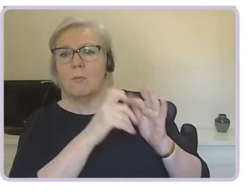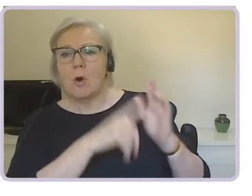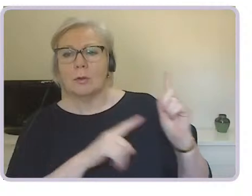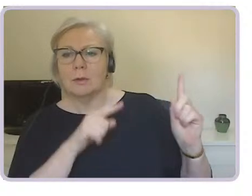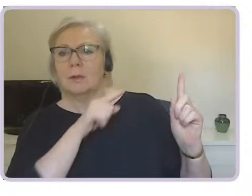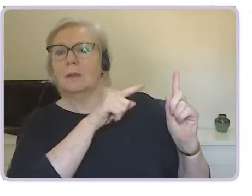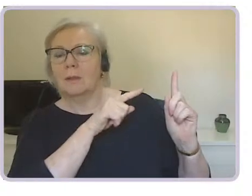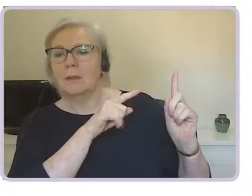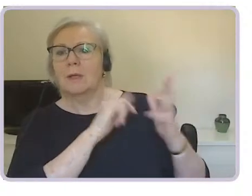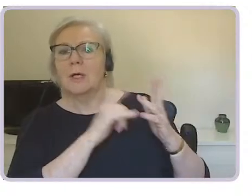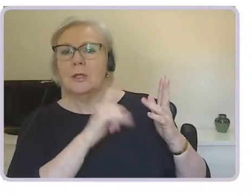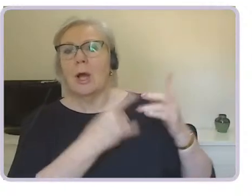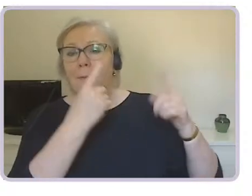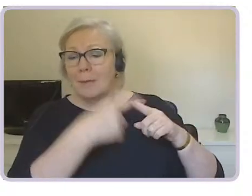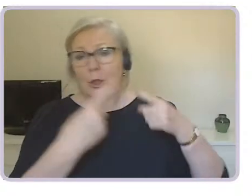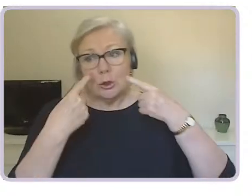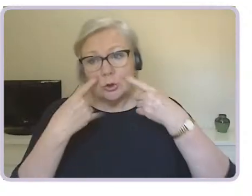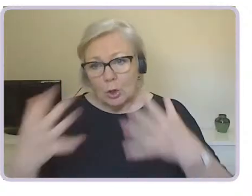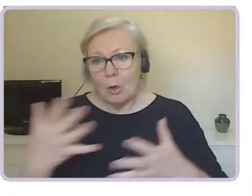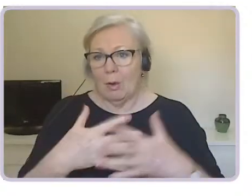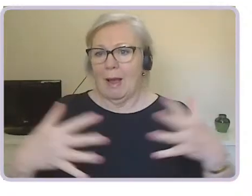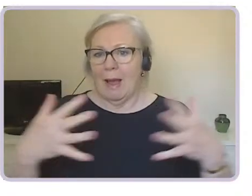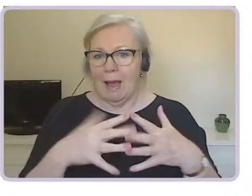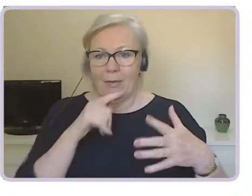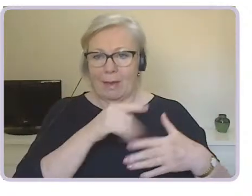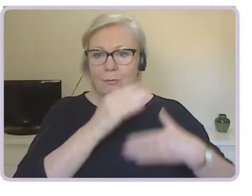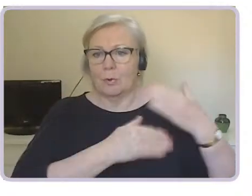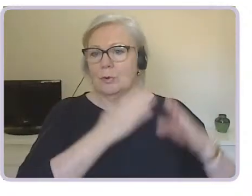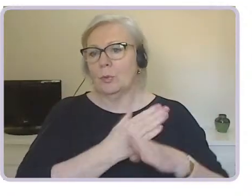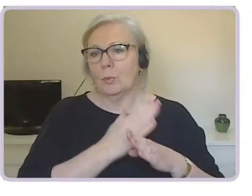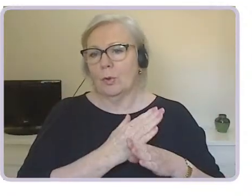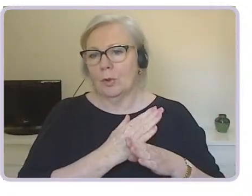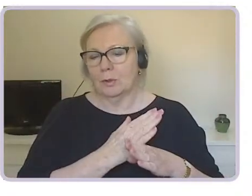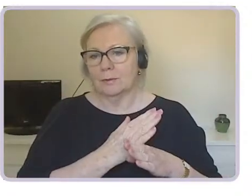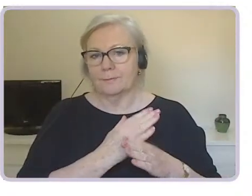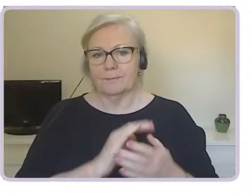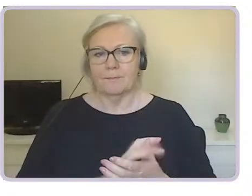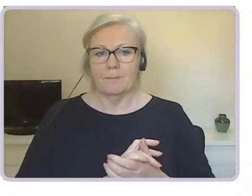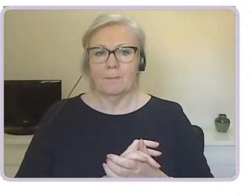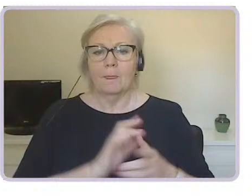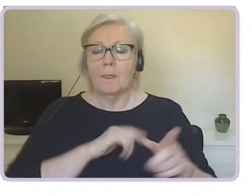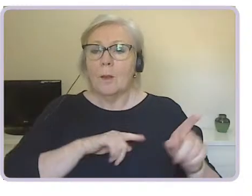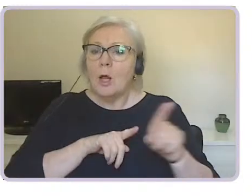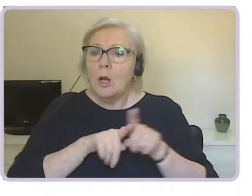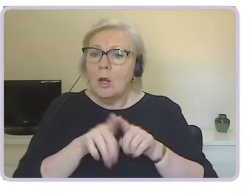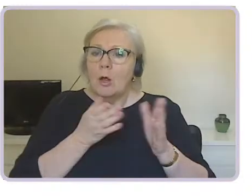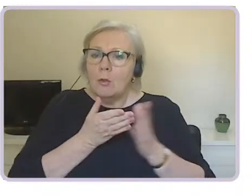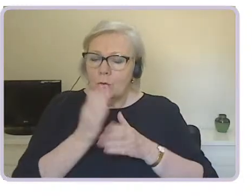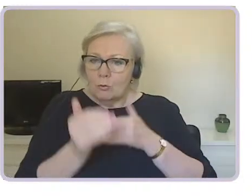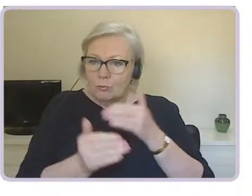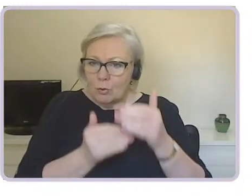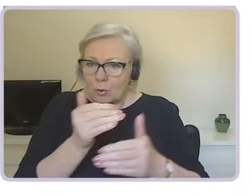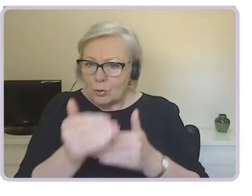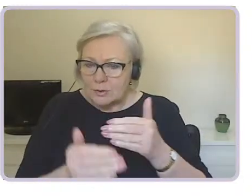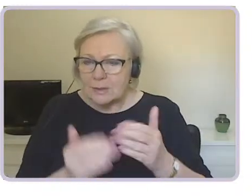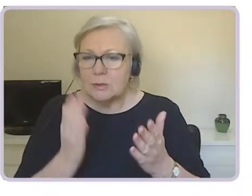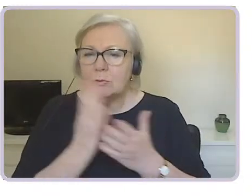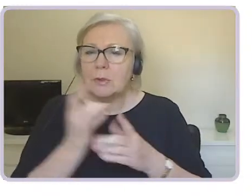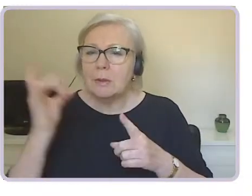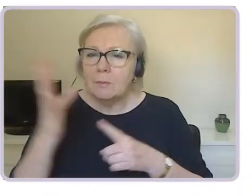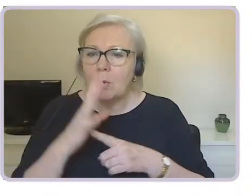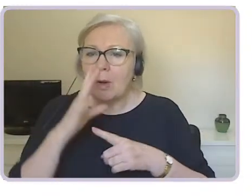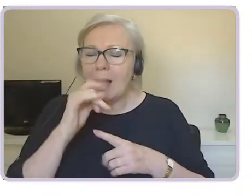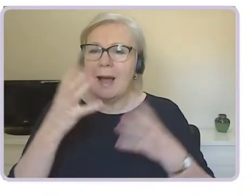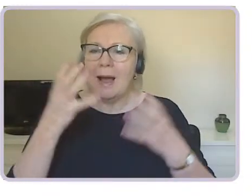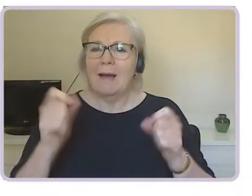how that actually looks in practice. We've learned through the process how important it is for people to have a healthy dose of